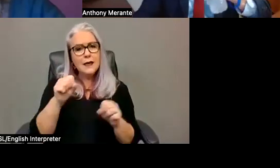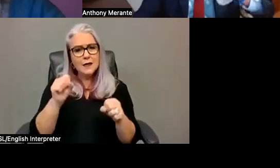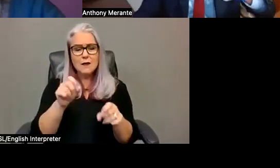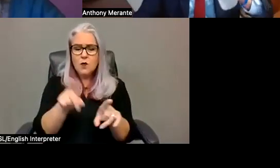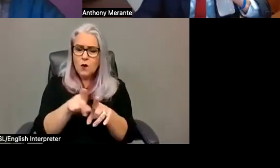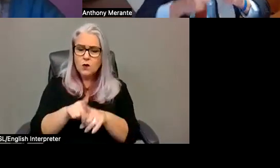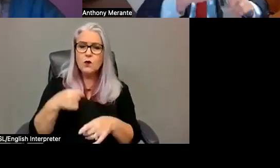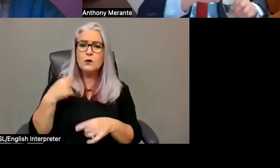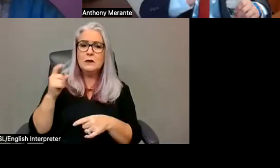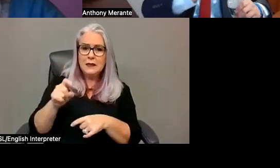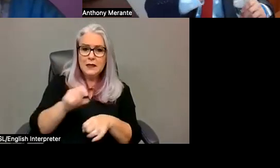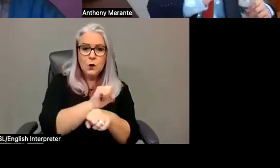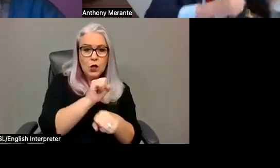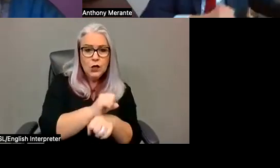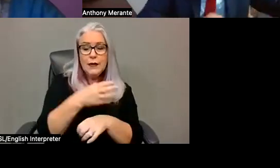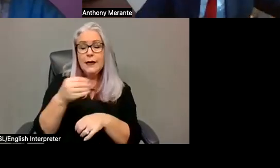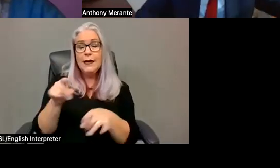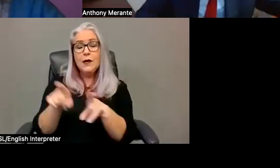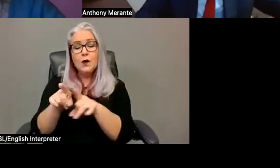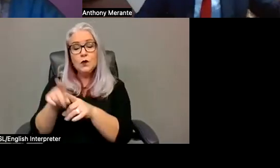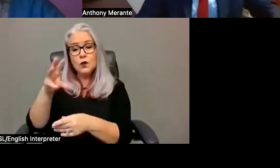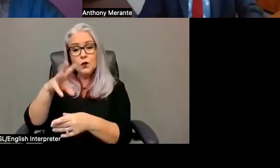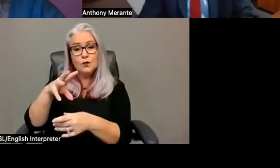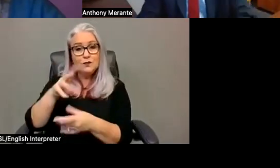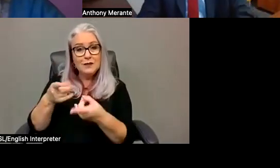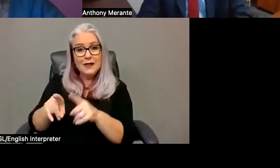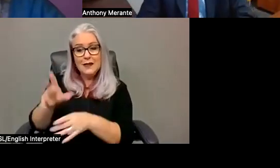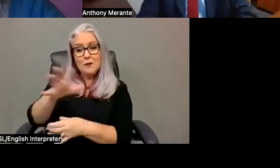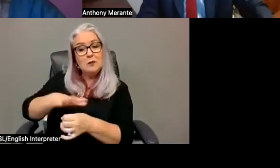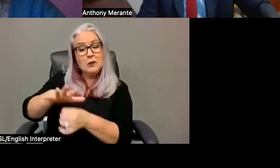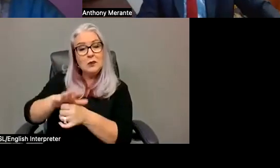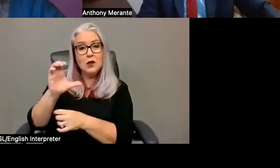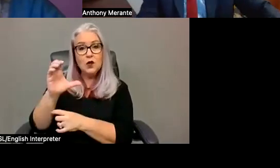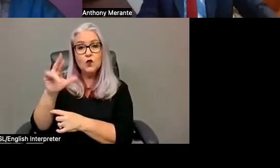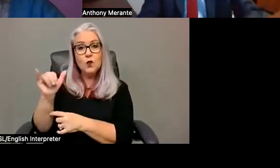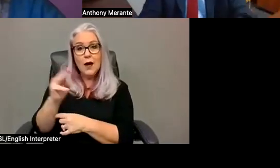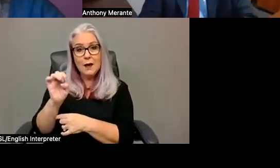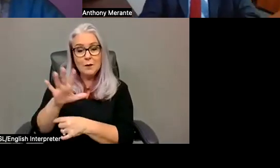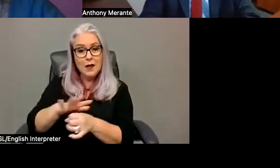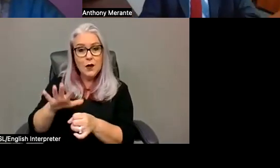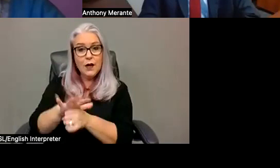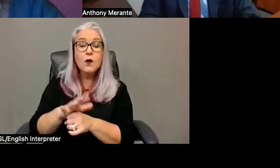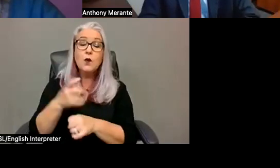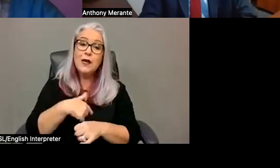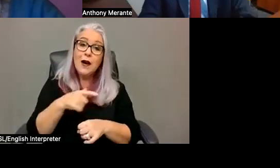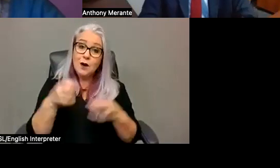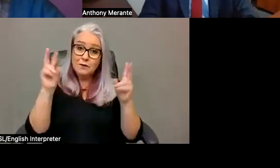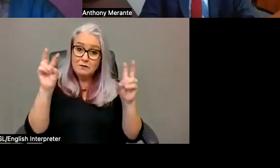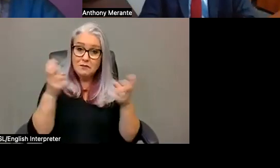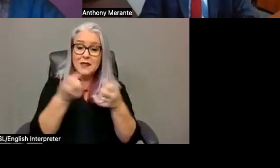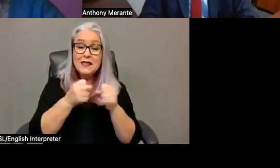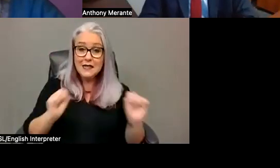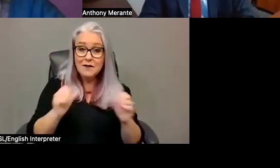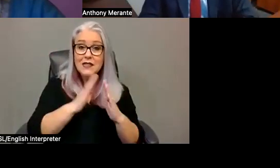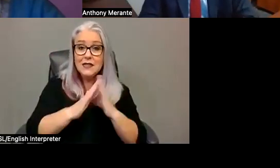of crime, because if you think about it, even though statistically we're the safest city of our size, New York State, and we still are amongst one